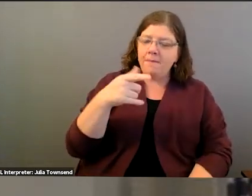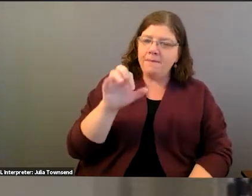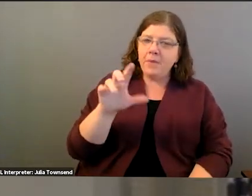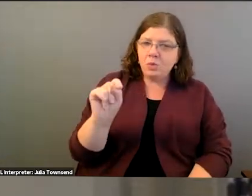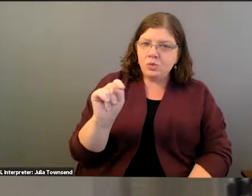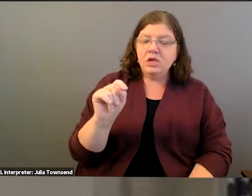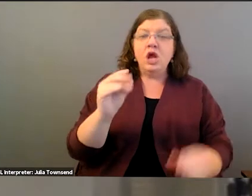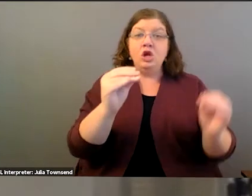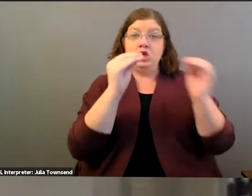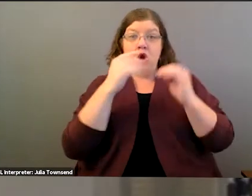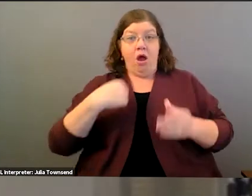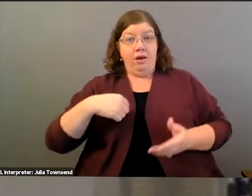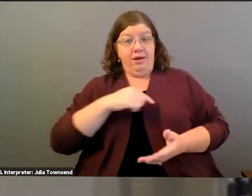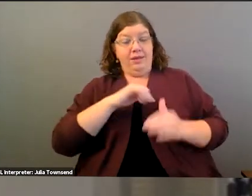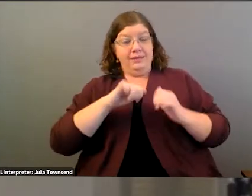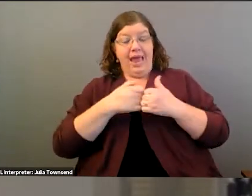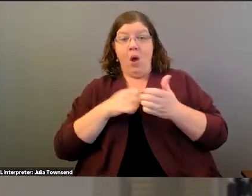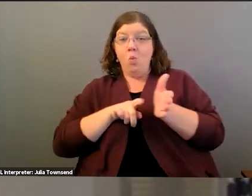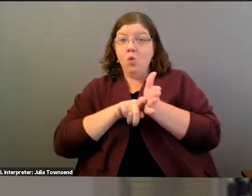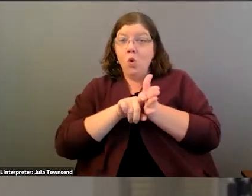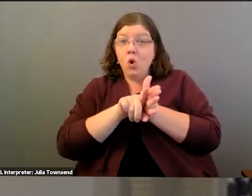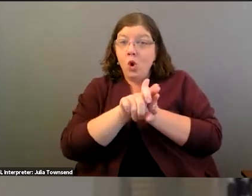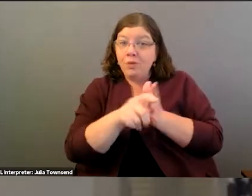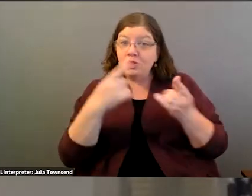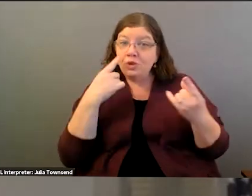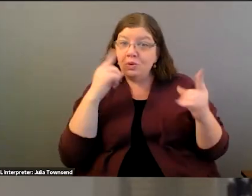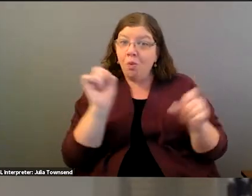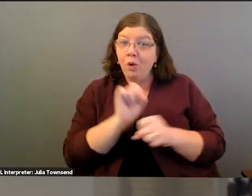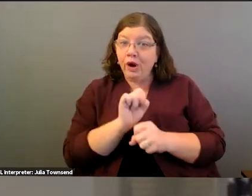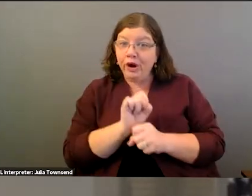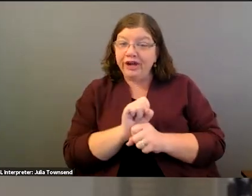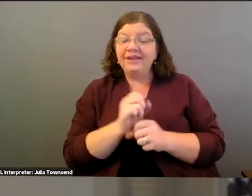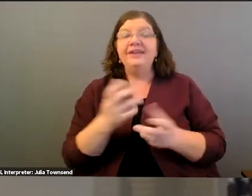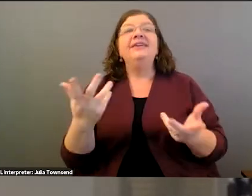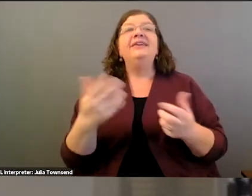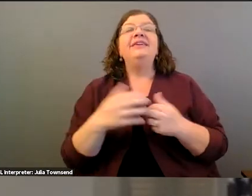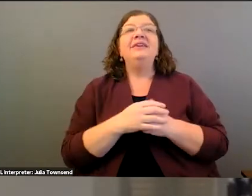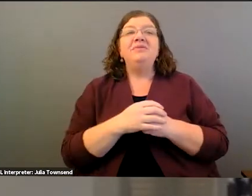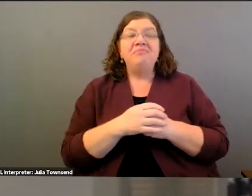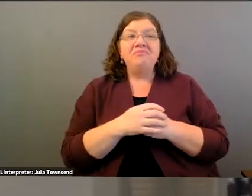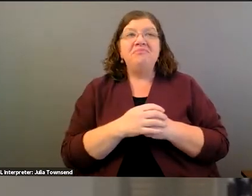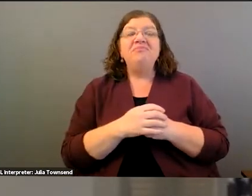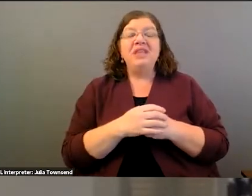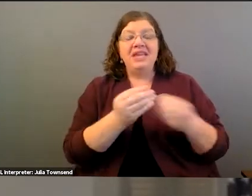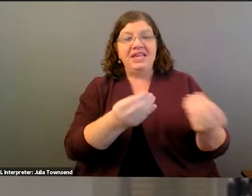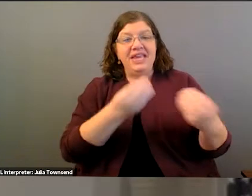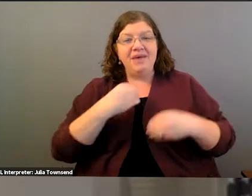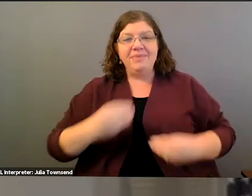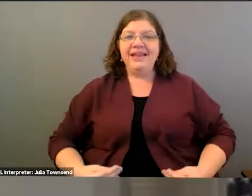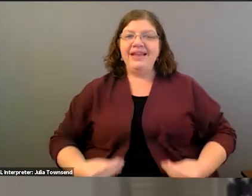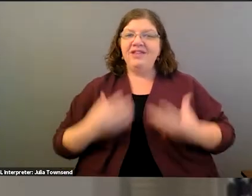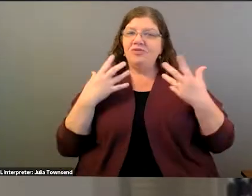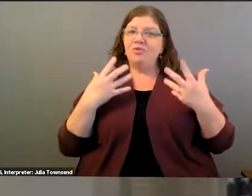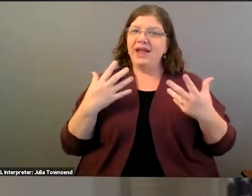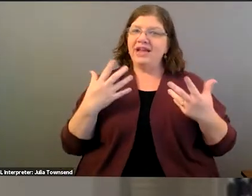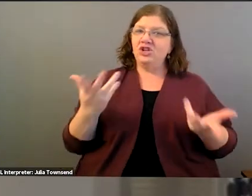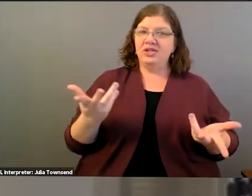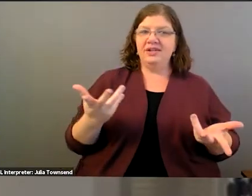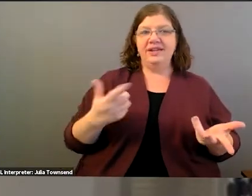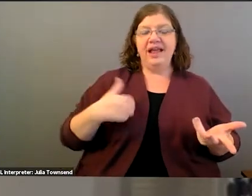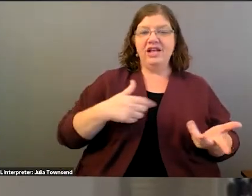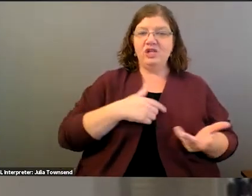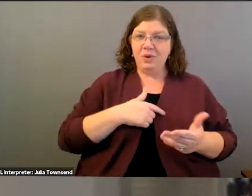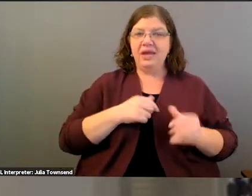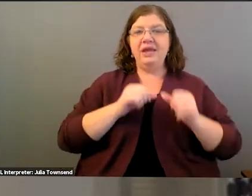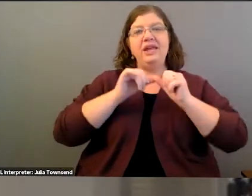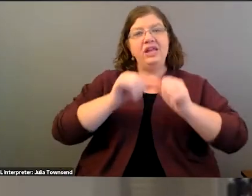how worms work. And it just gave me some inspiration as we continue